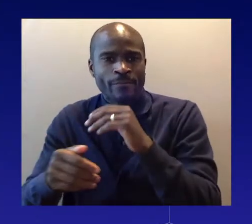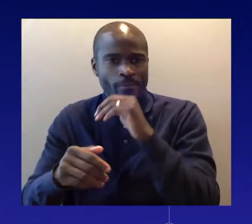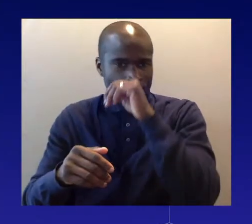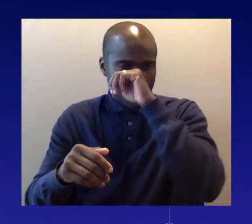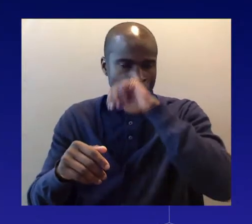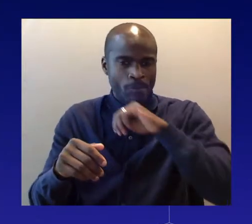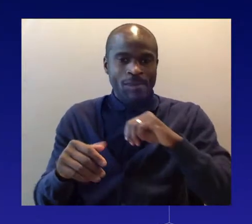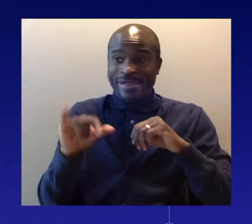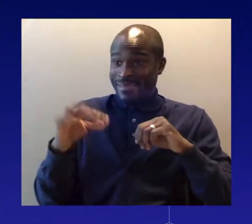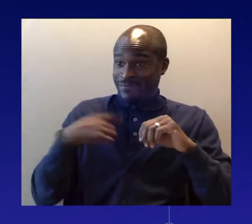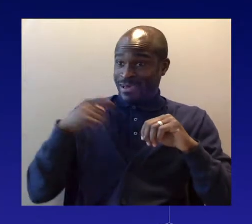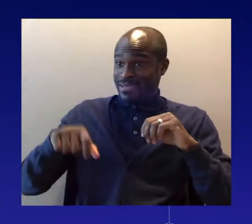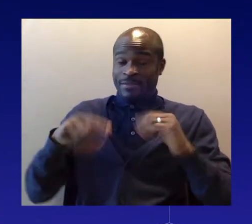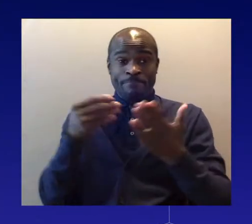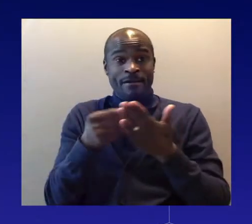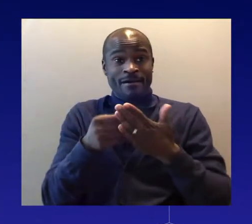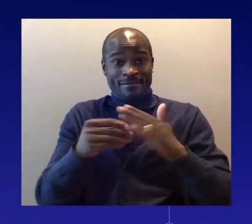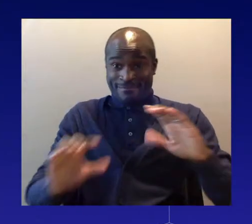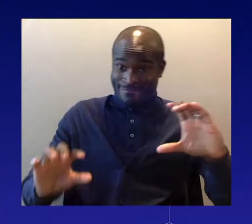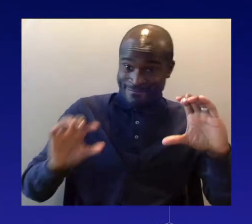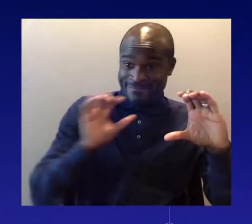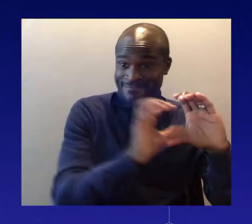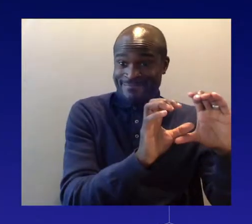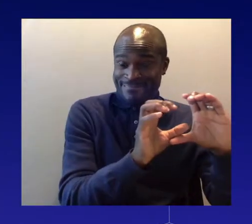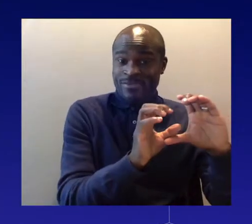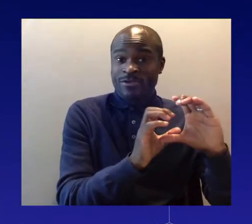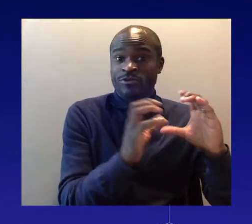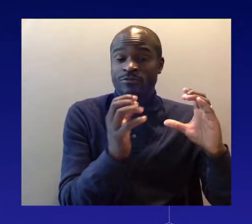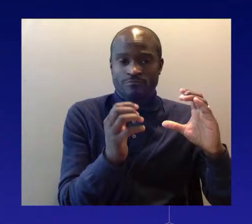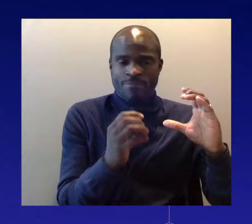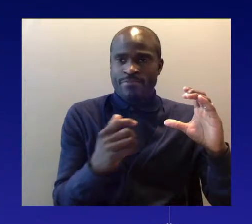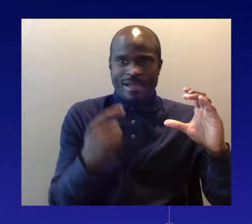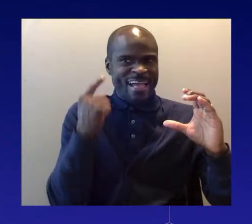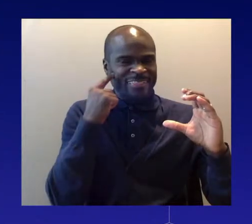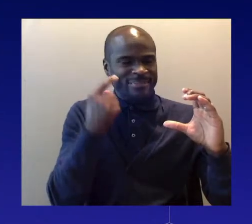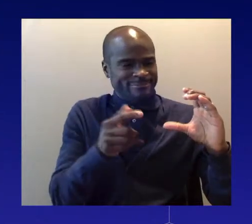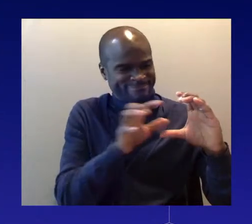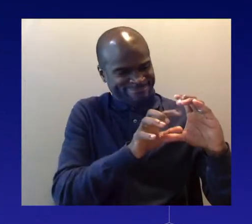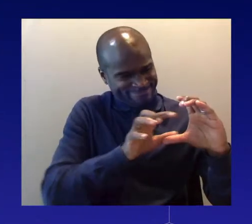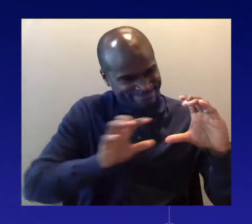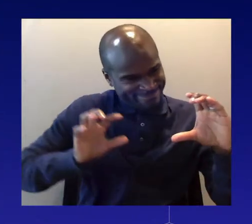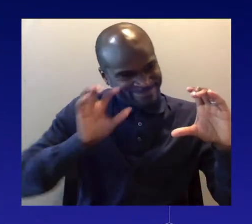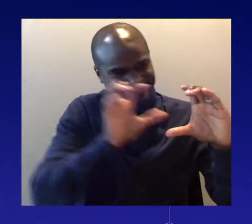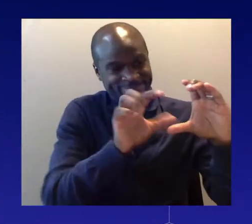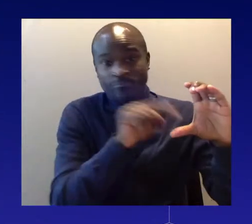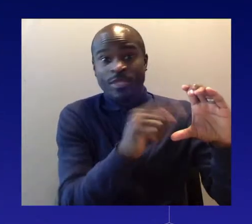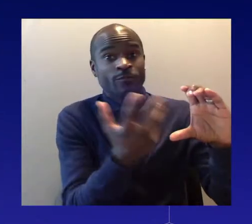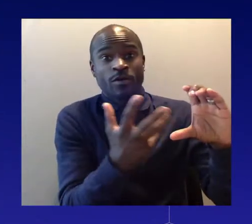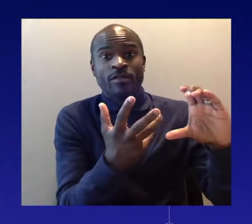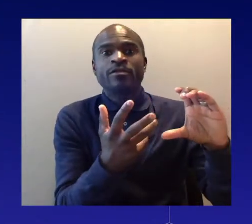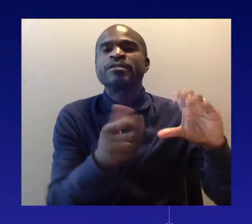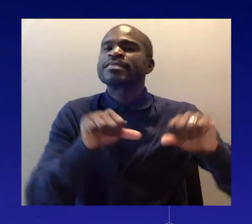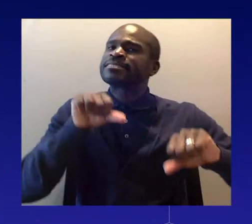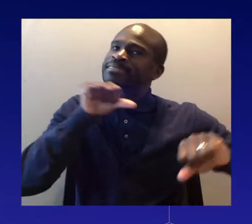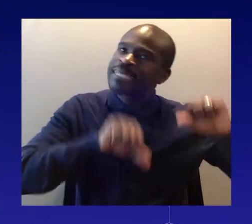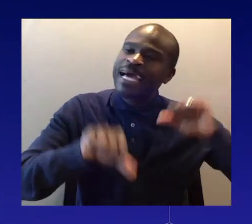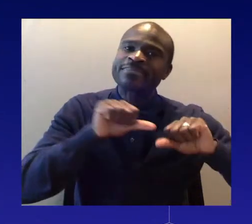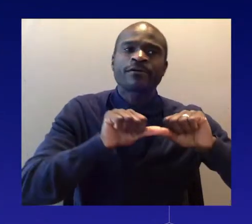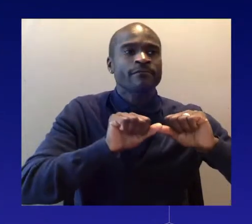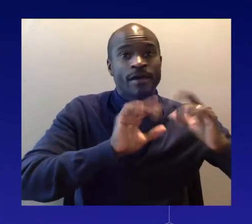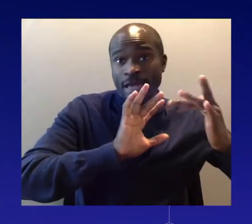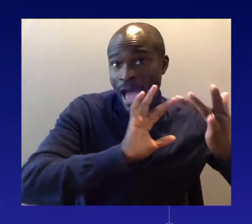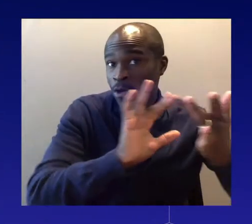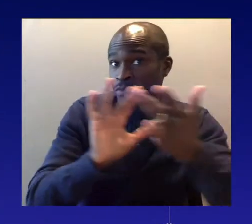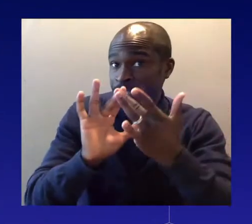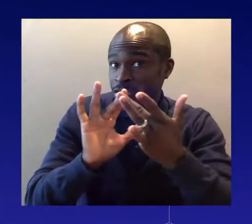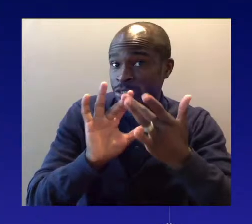stuff, it really will be in how the science of outreach and engagement and how the business of navigation, how we can level that up to